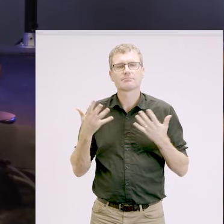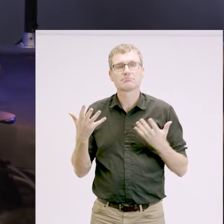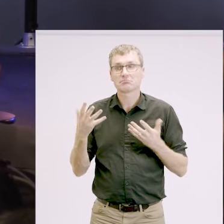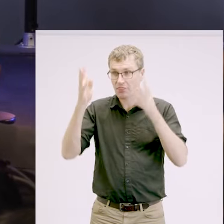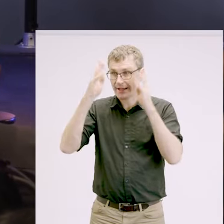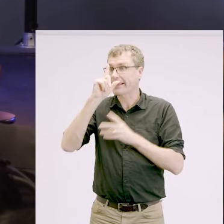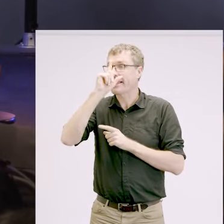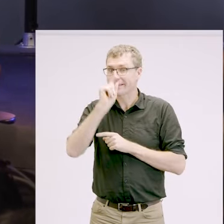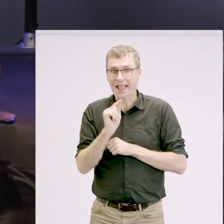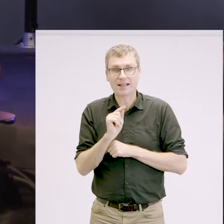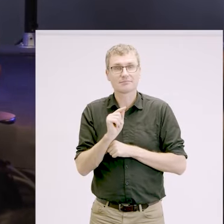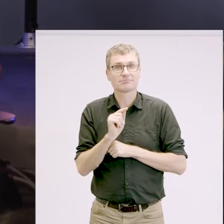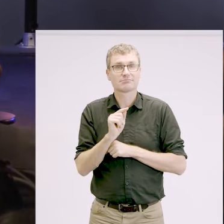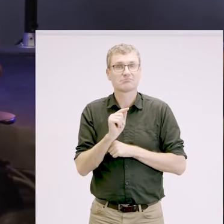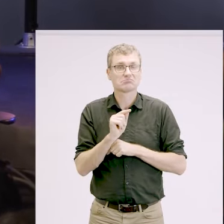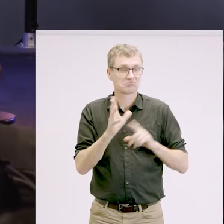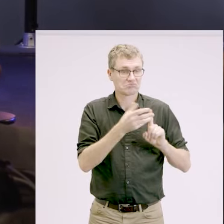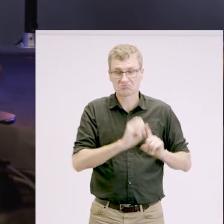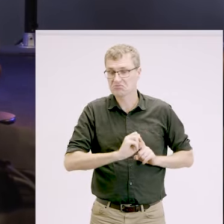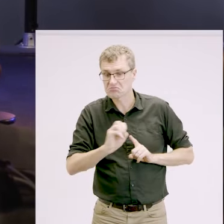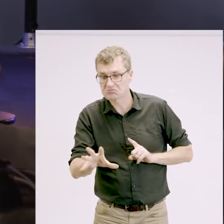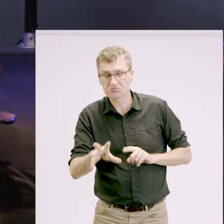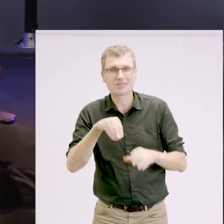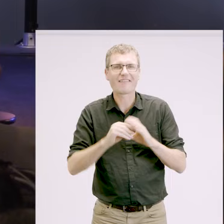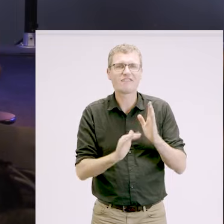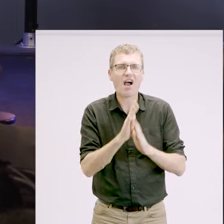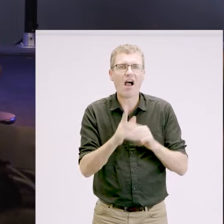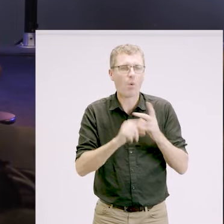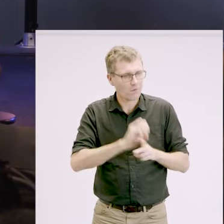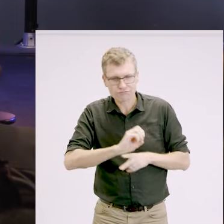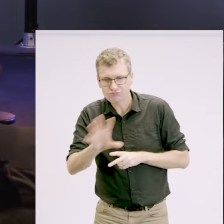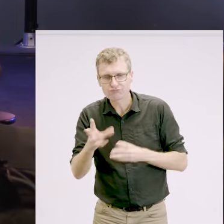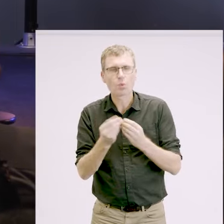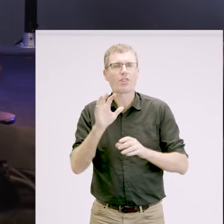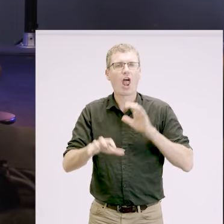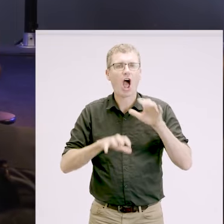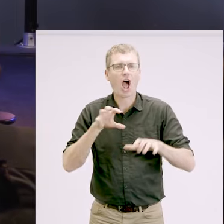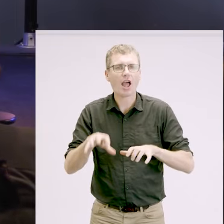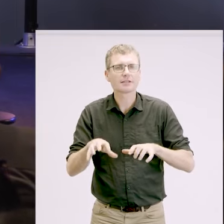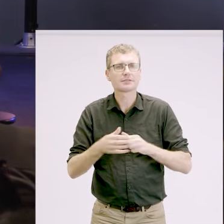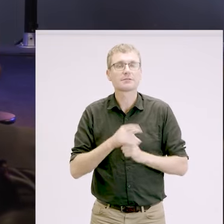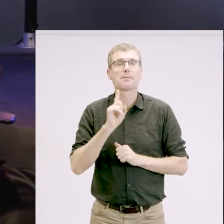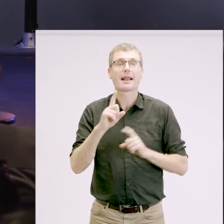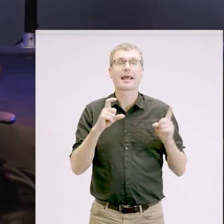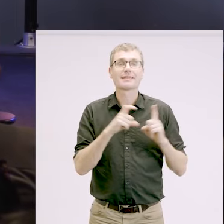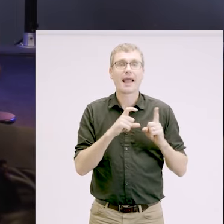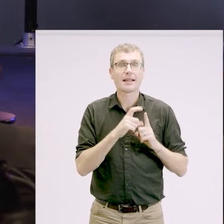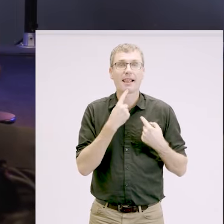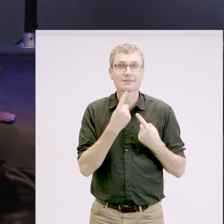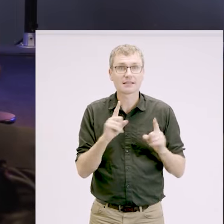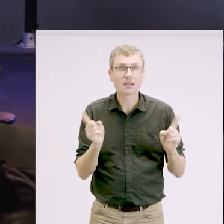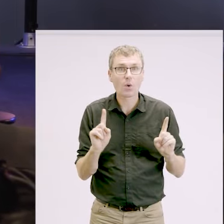as later happens, throw him to the lions, right? Or as his friends happens, throw them into this fiery furnace. But Daniel